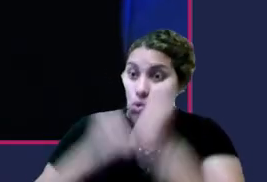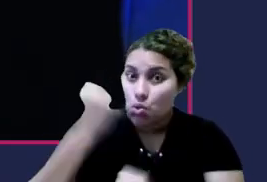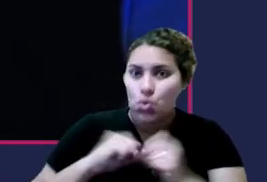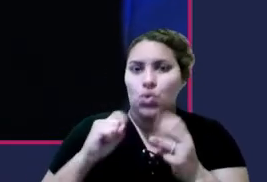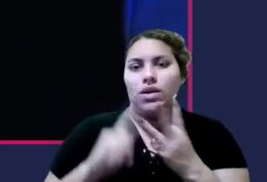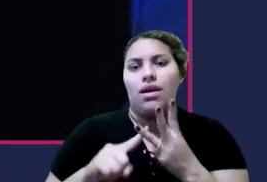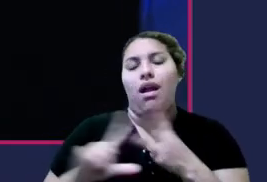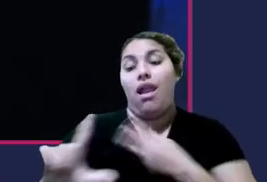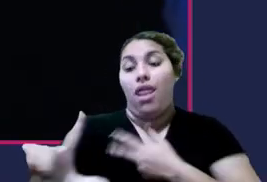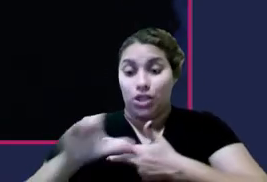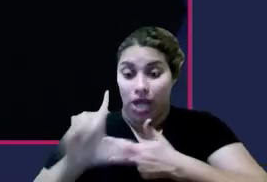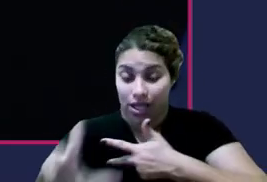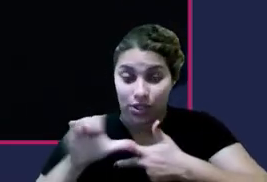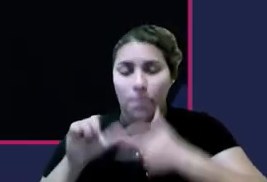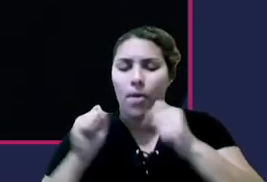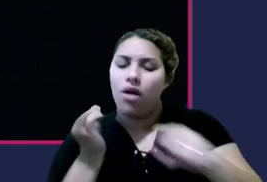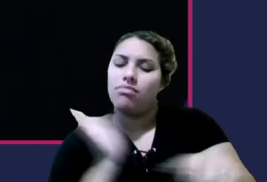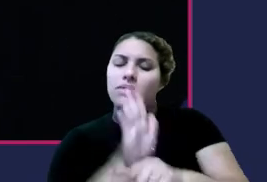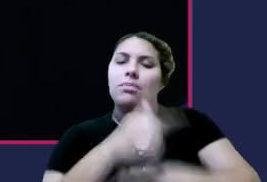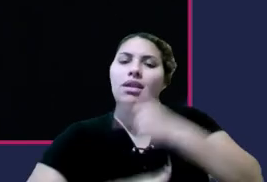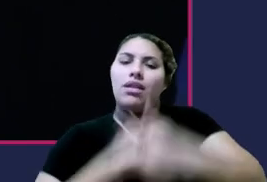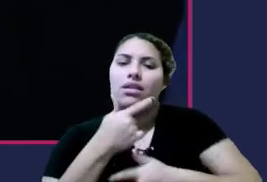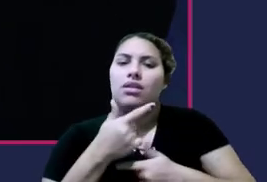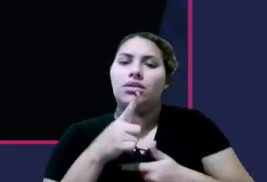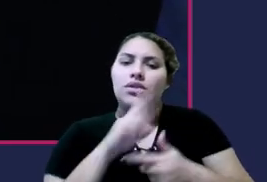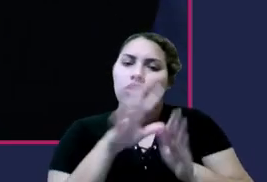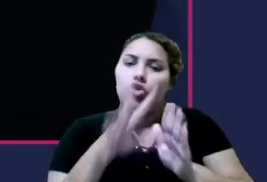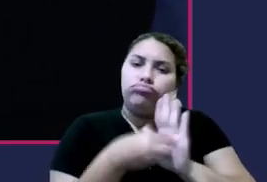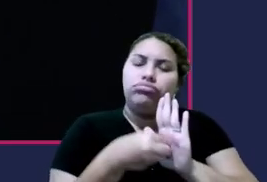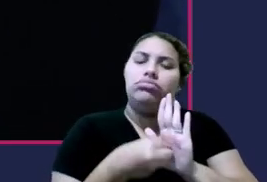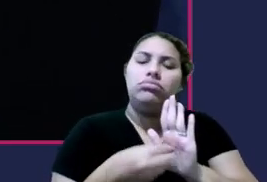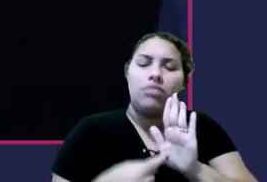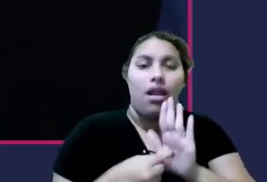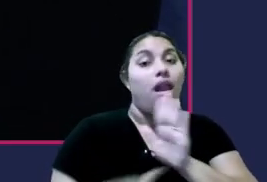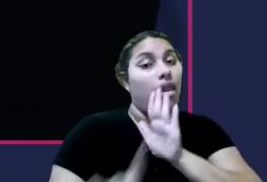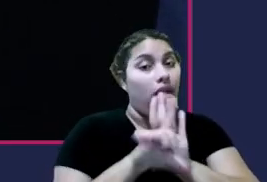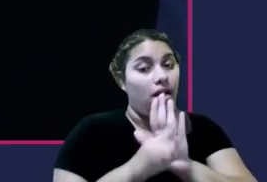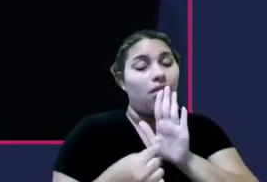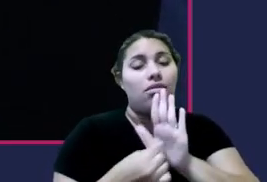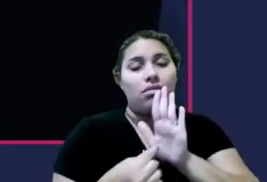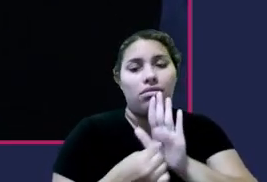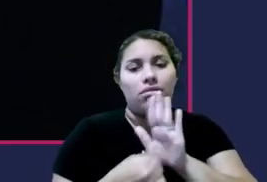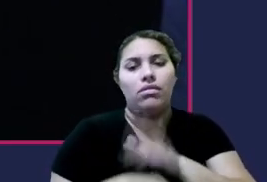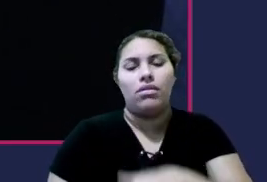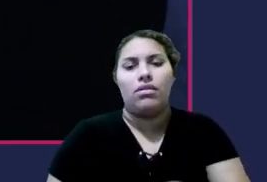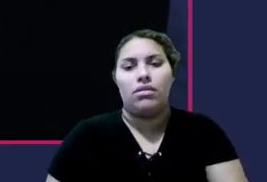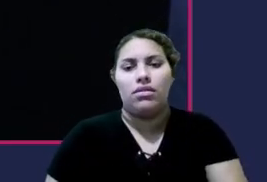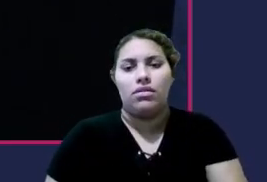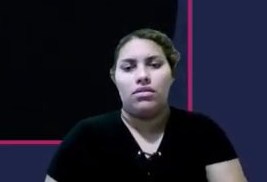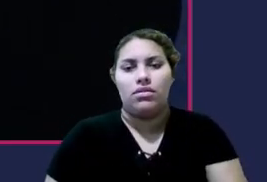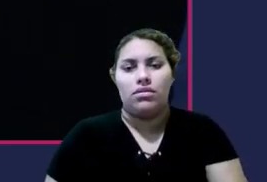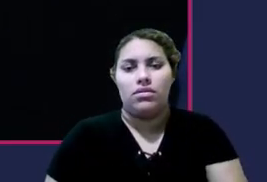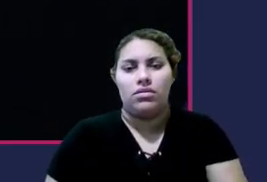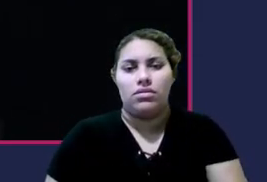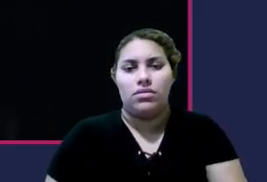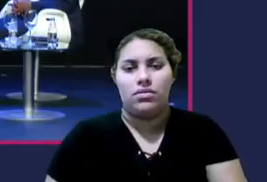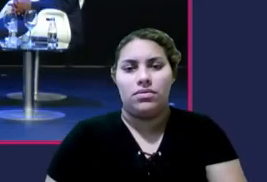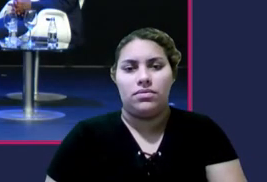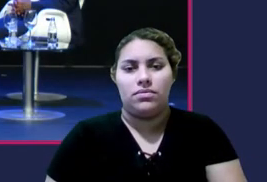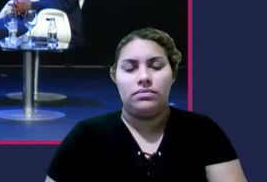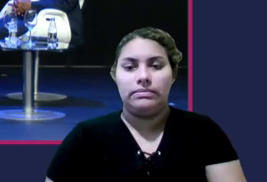academia, and Congress, legislative power, can work together to implement this new law?